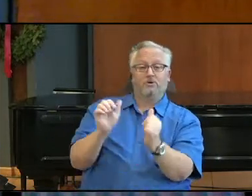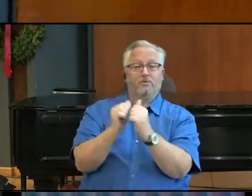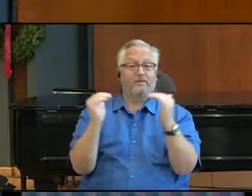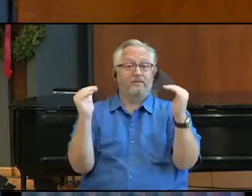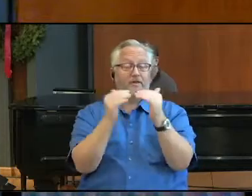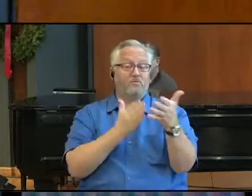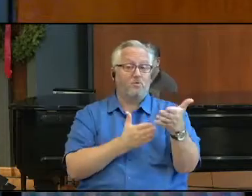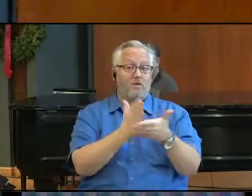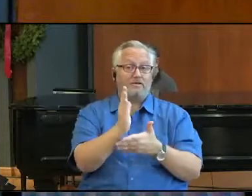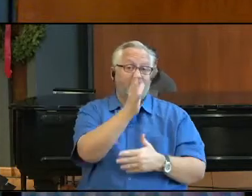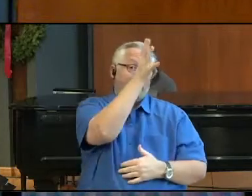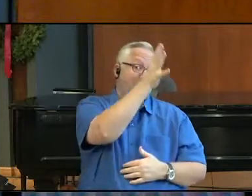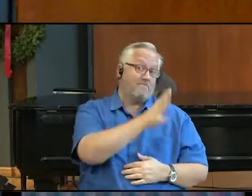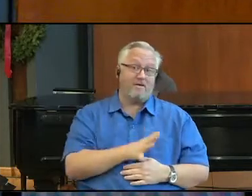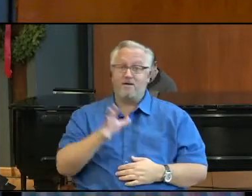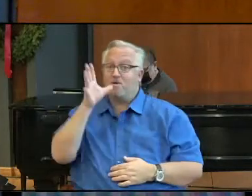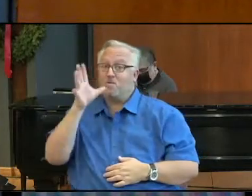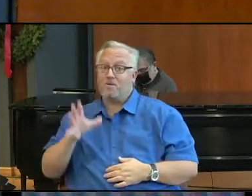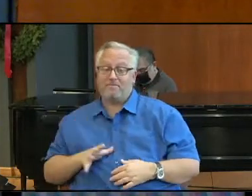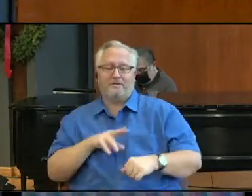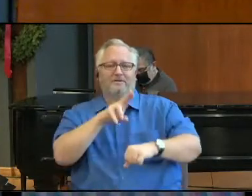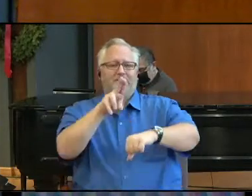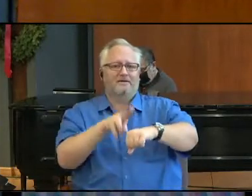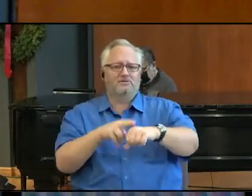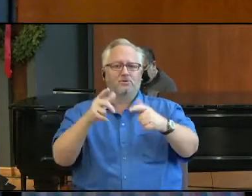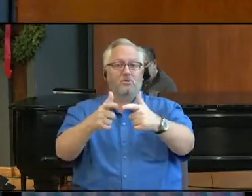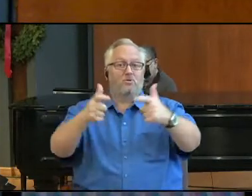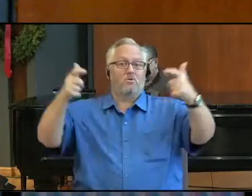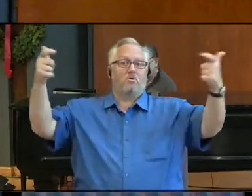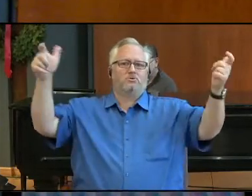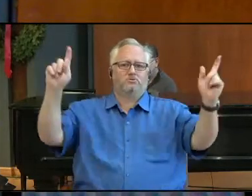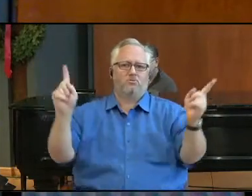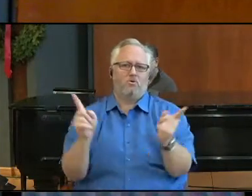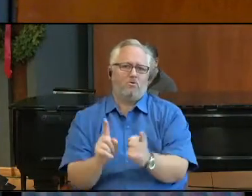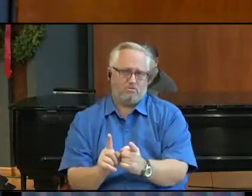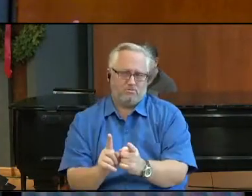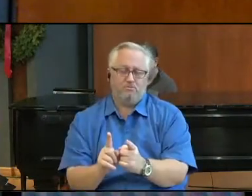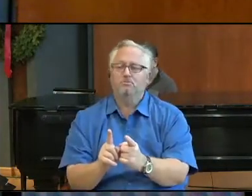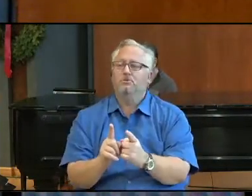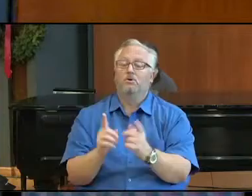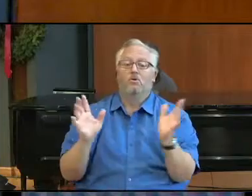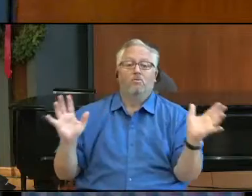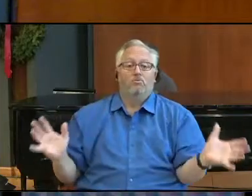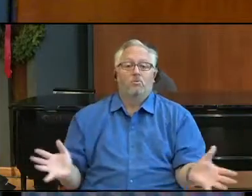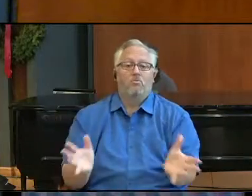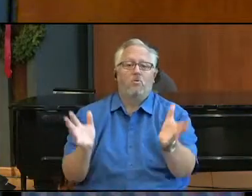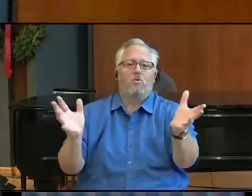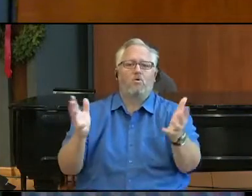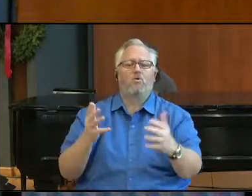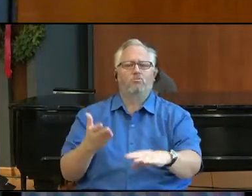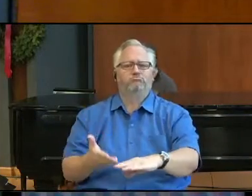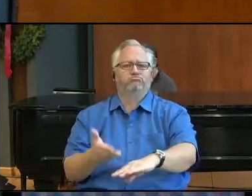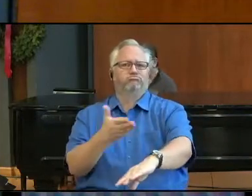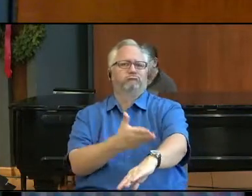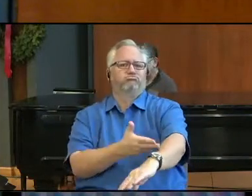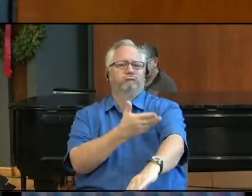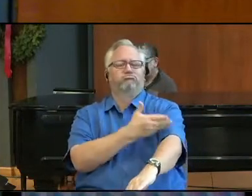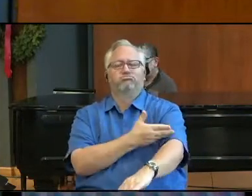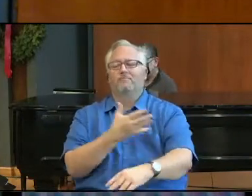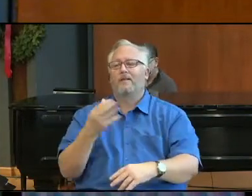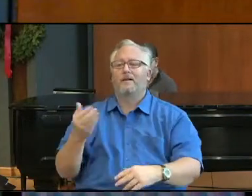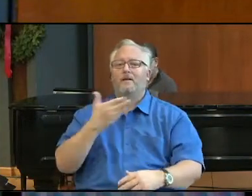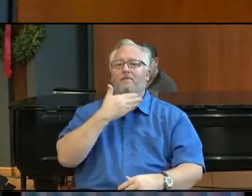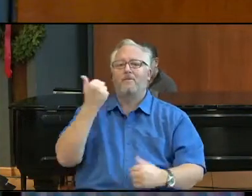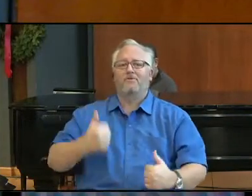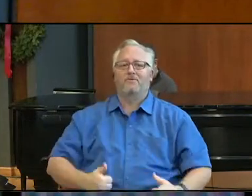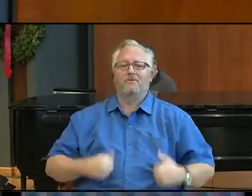men and women and nations large and small, to promote progress and better standards of